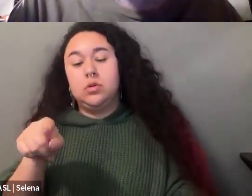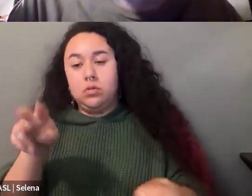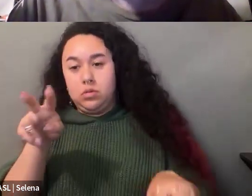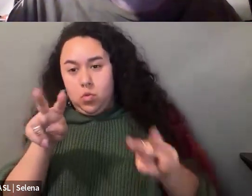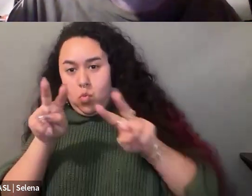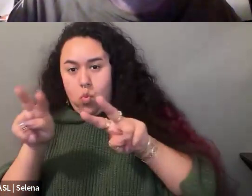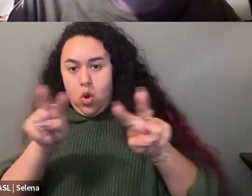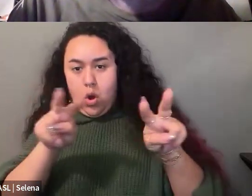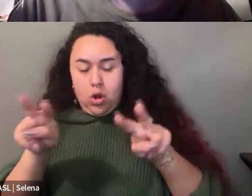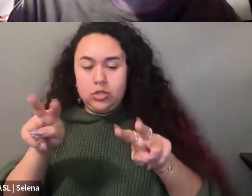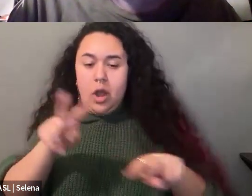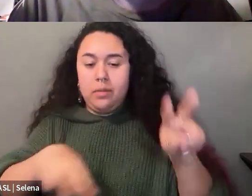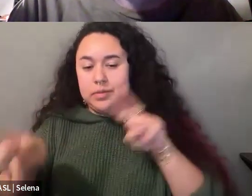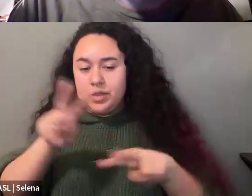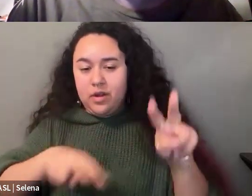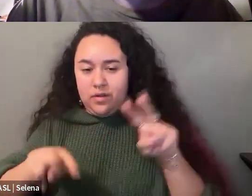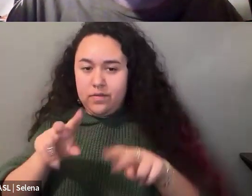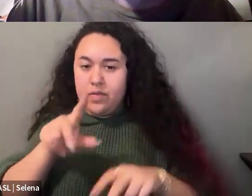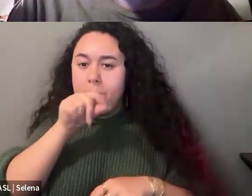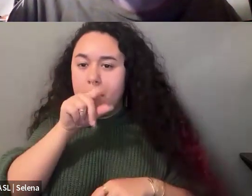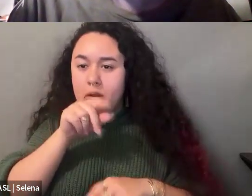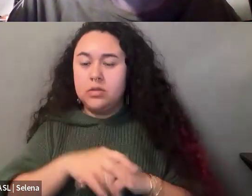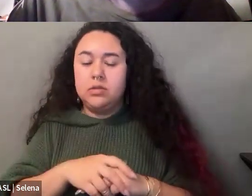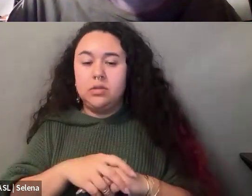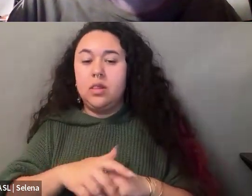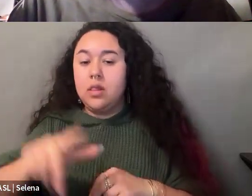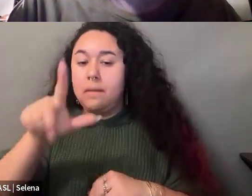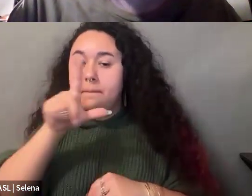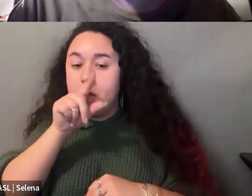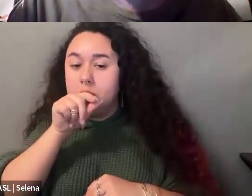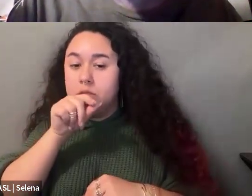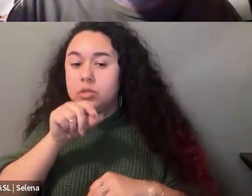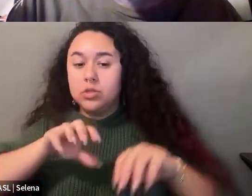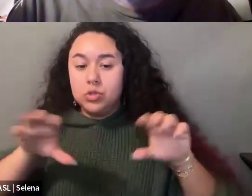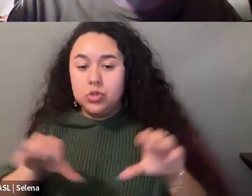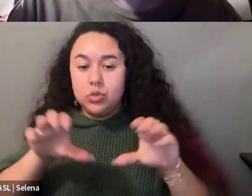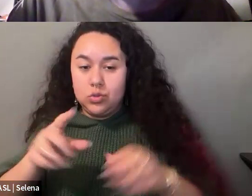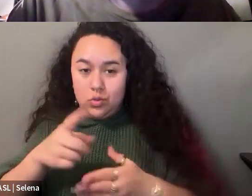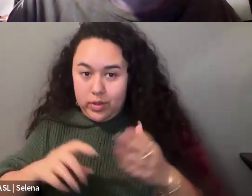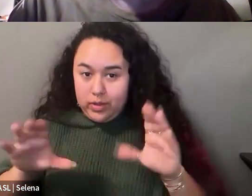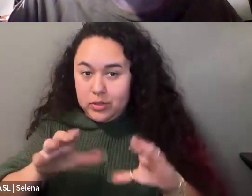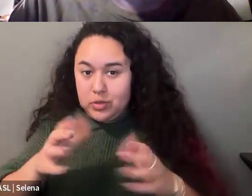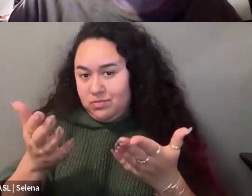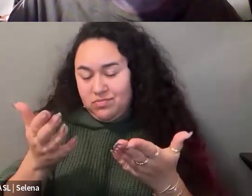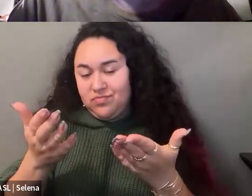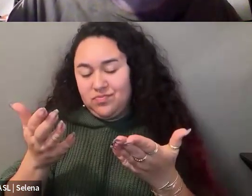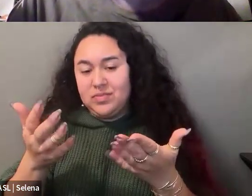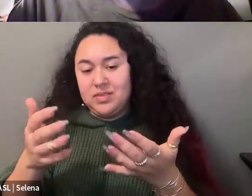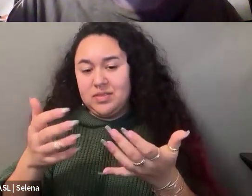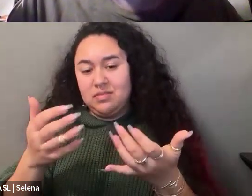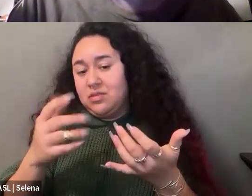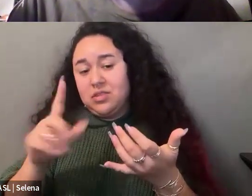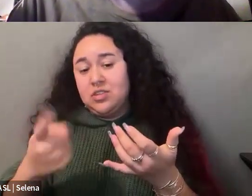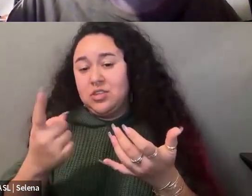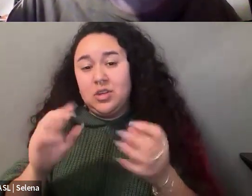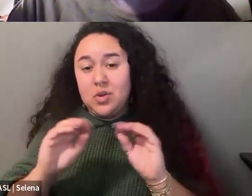observe the birds, I should say, and the birds are doing what they're doing, and